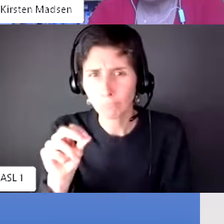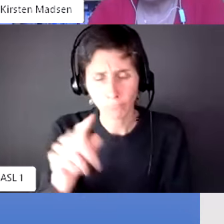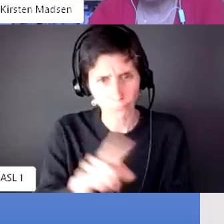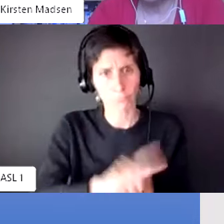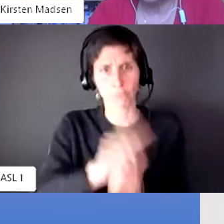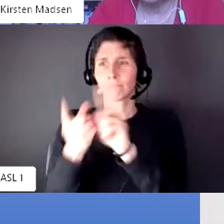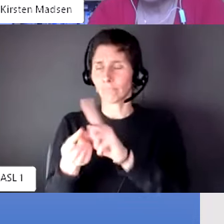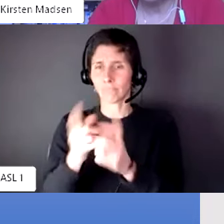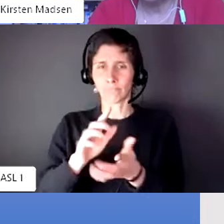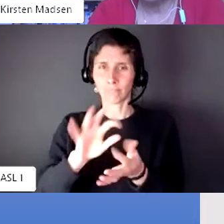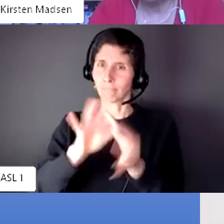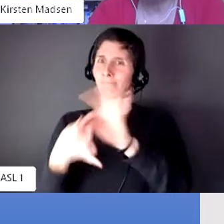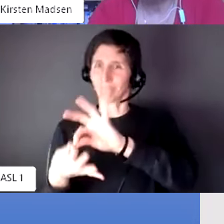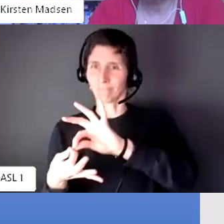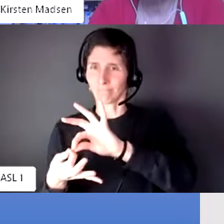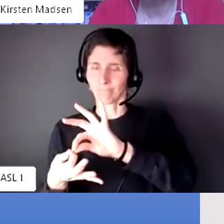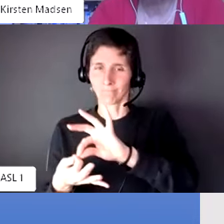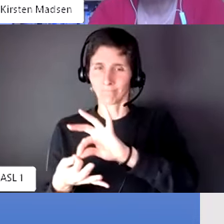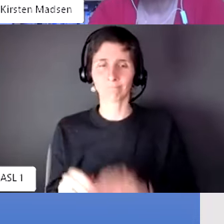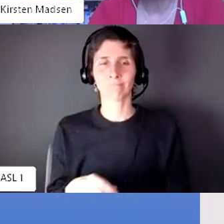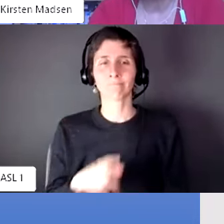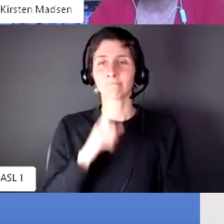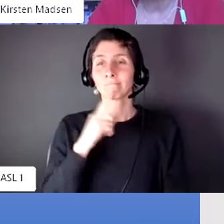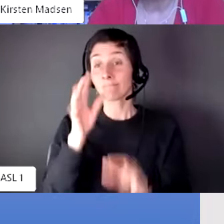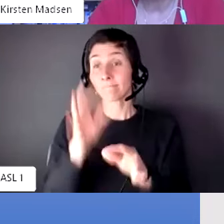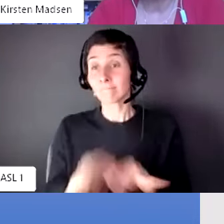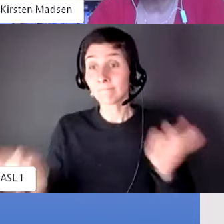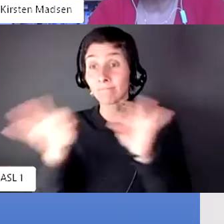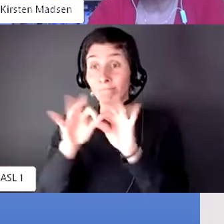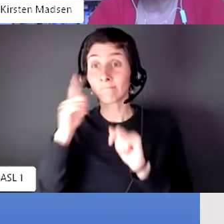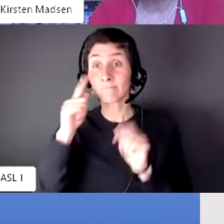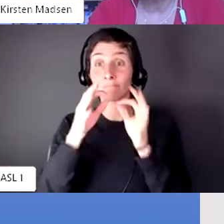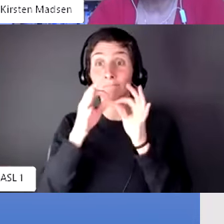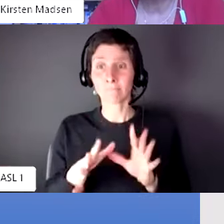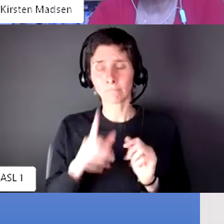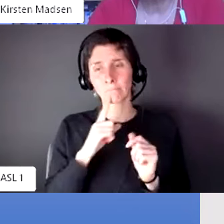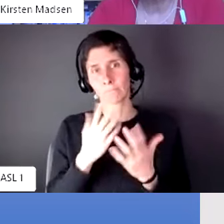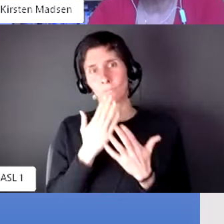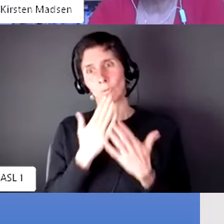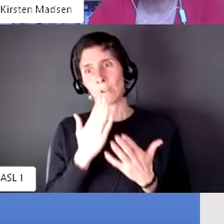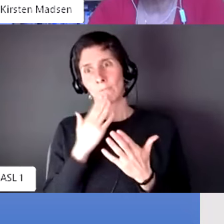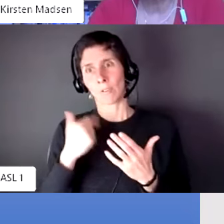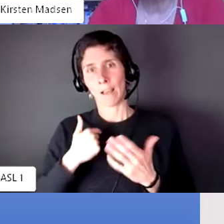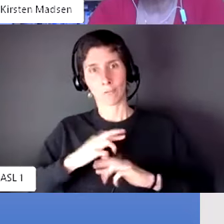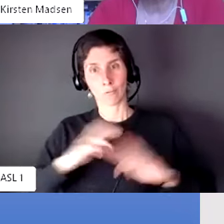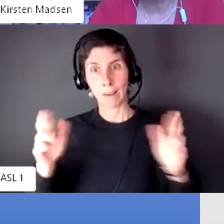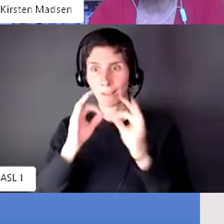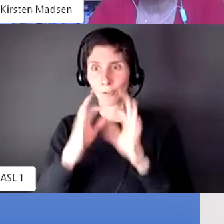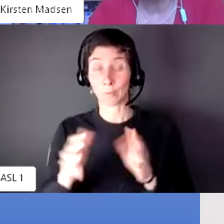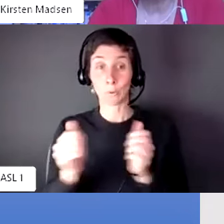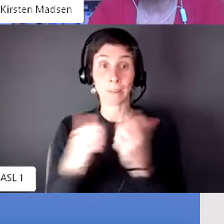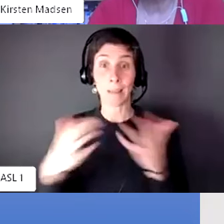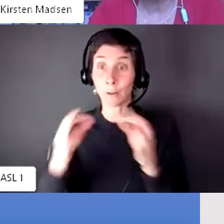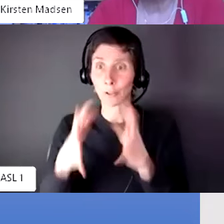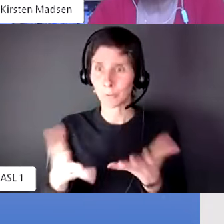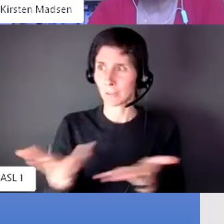huge importance for the ASL interpreters, and we're so grateful for them, because without them, we wouldn't